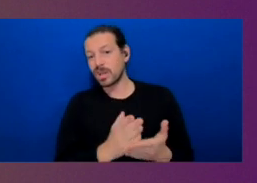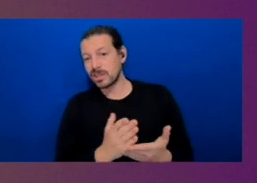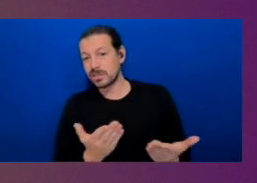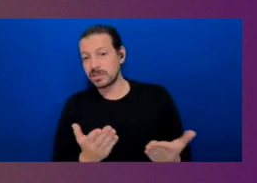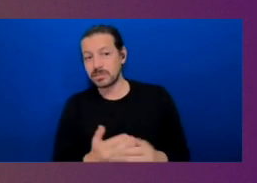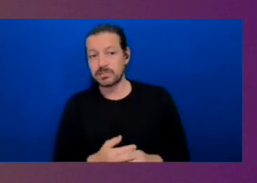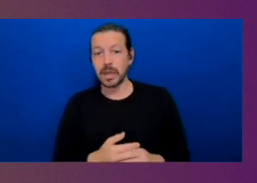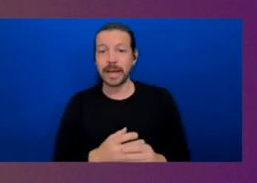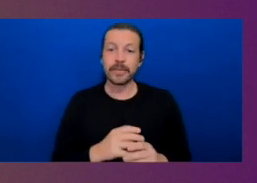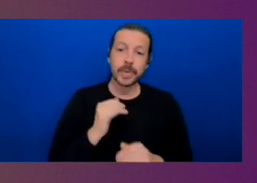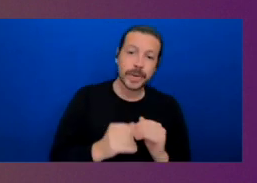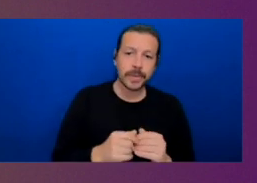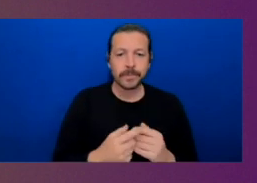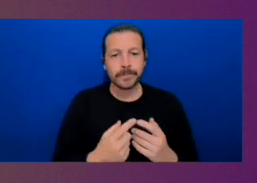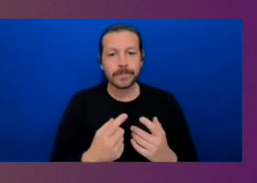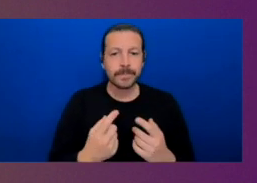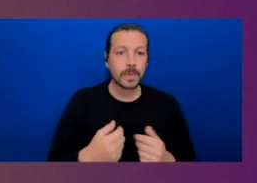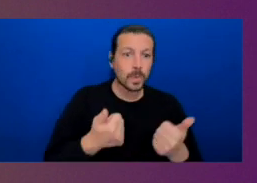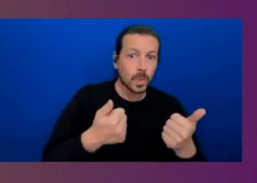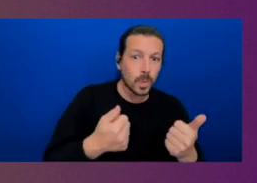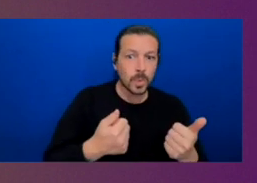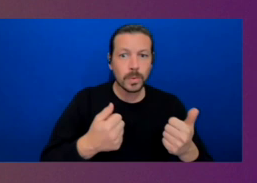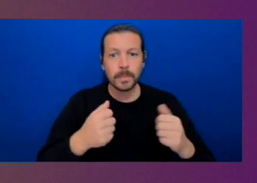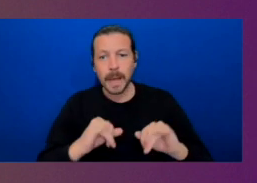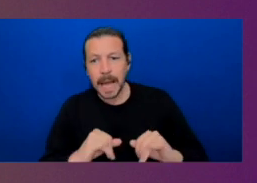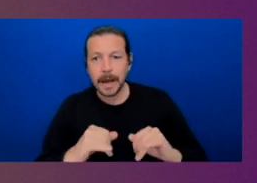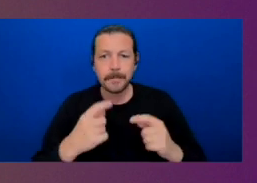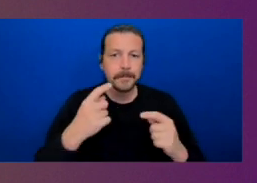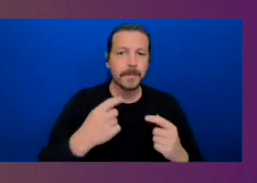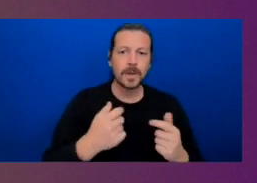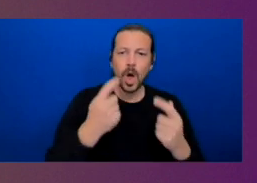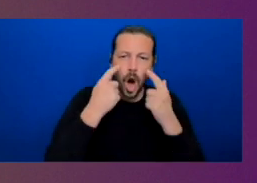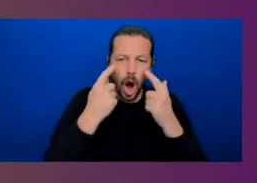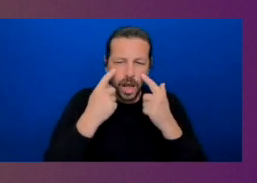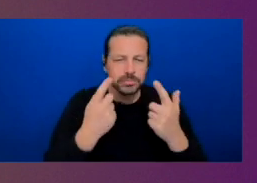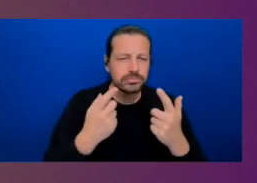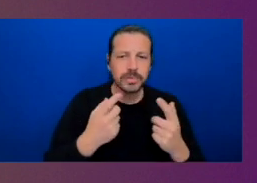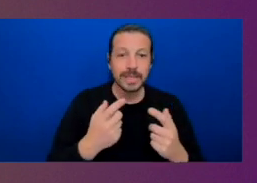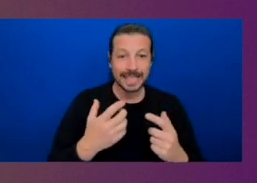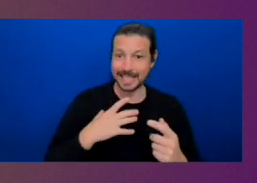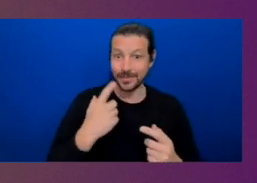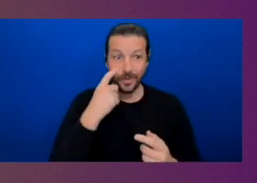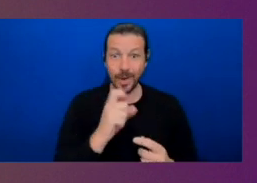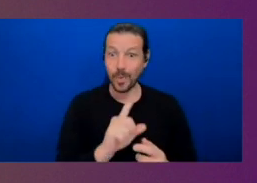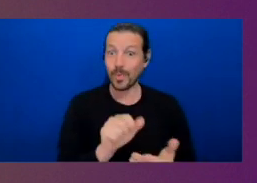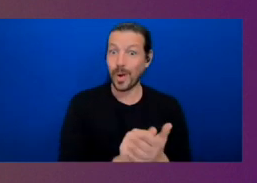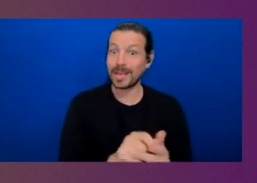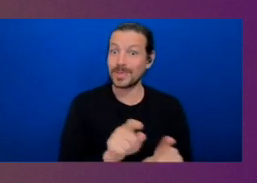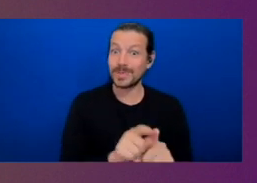You're not just looking to find all the problems. You actually want to tell people what they've done right, so they protect that. They don't by accident throw away what's already